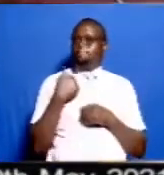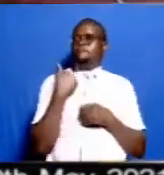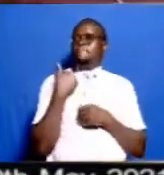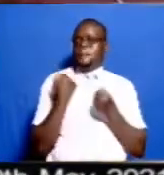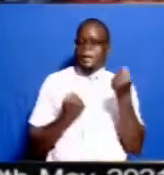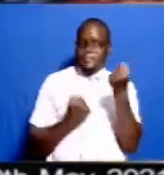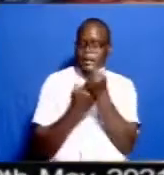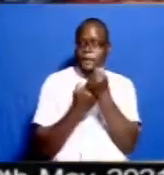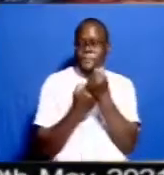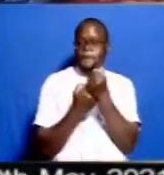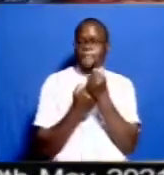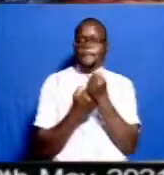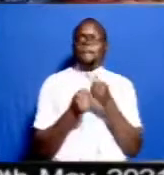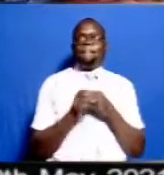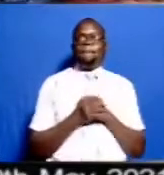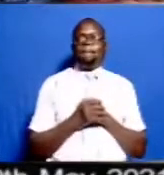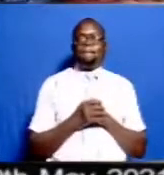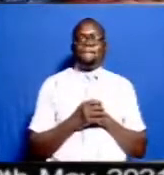second.